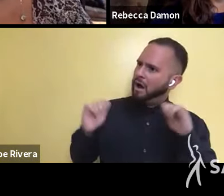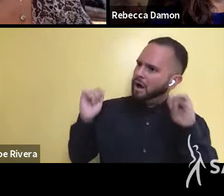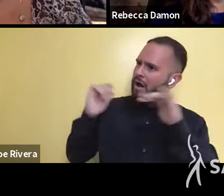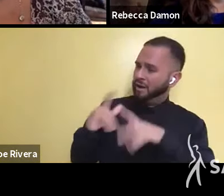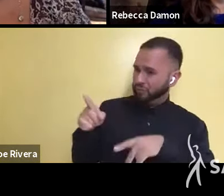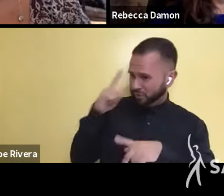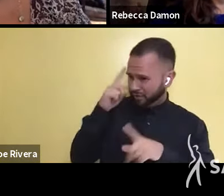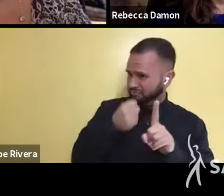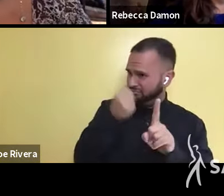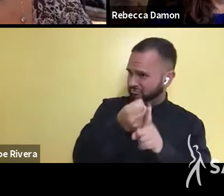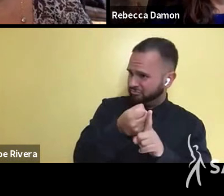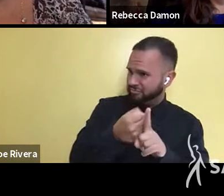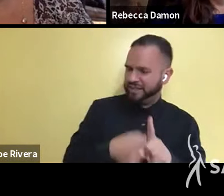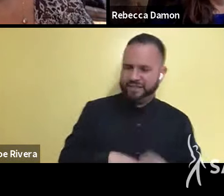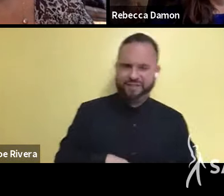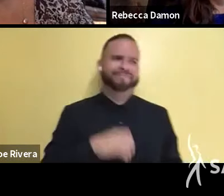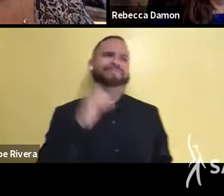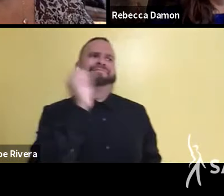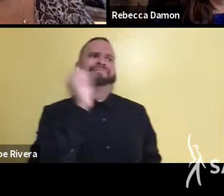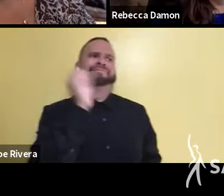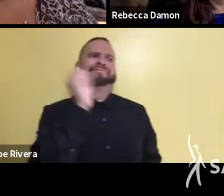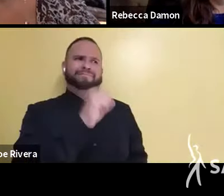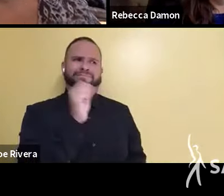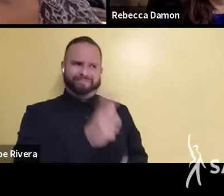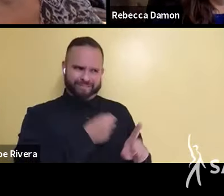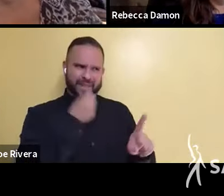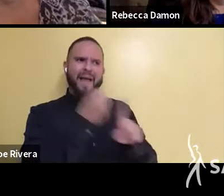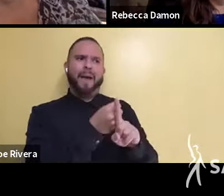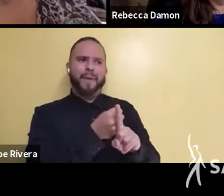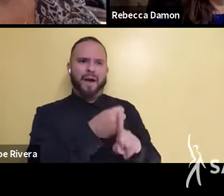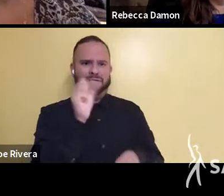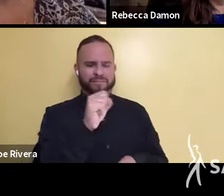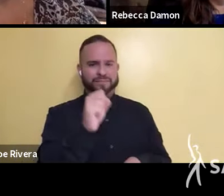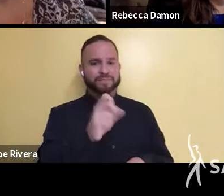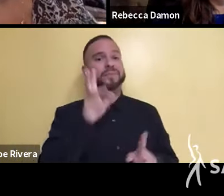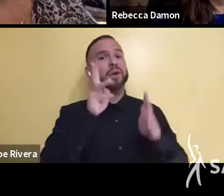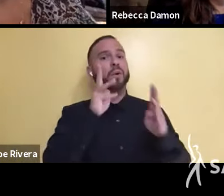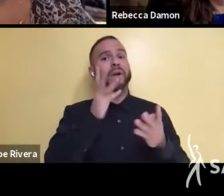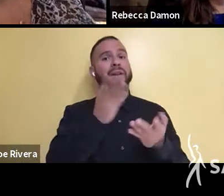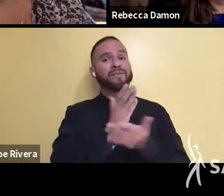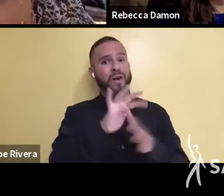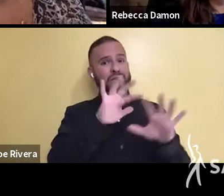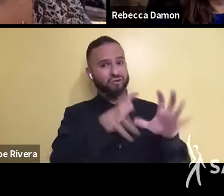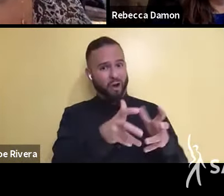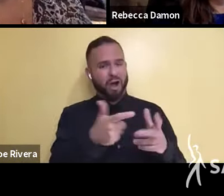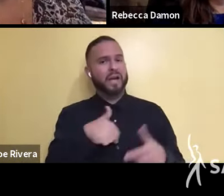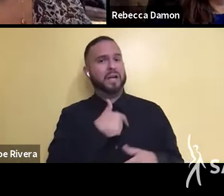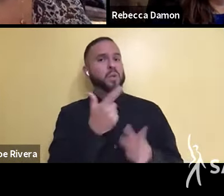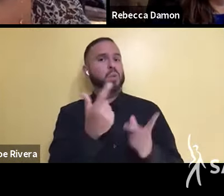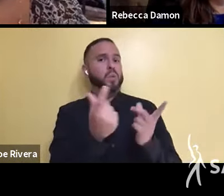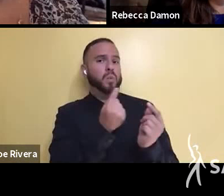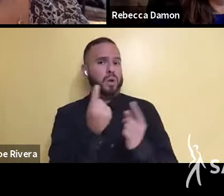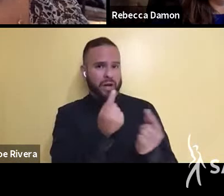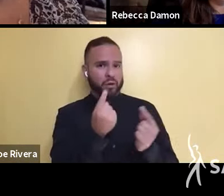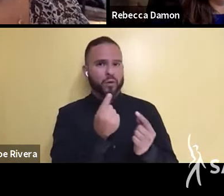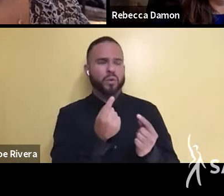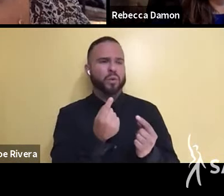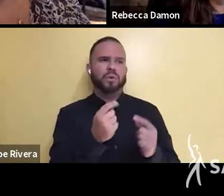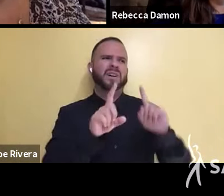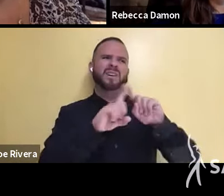it definitely has. Actually, what we did with the Congressional Creative Rights Caucus is to have all kinds of